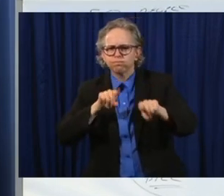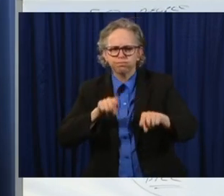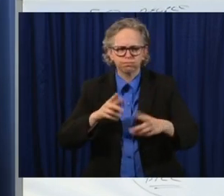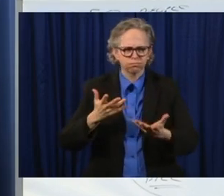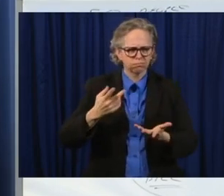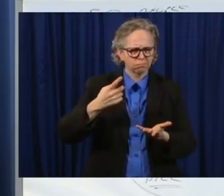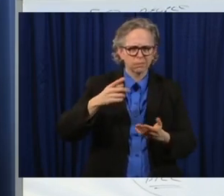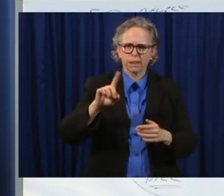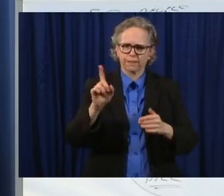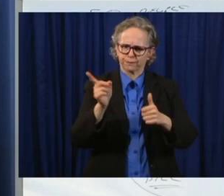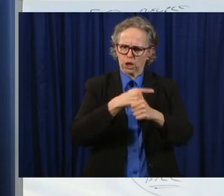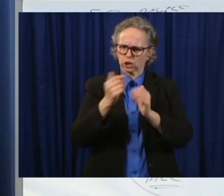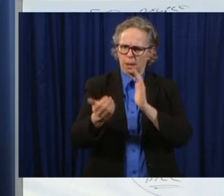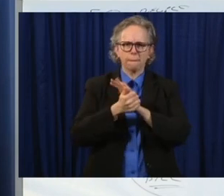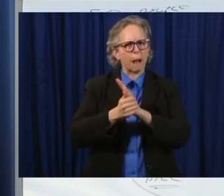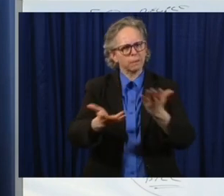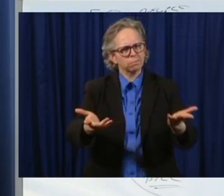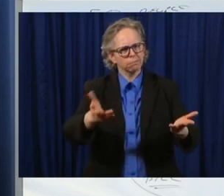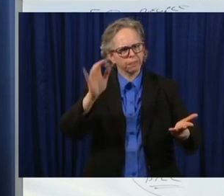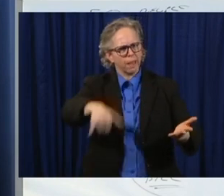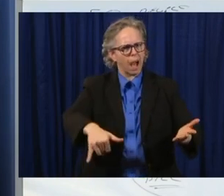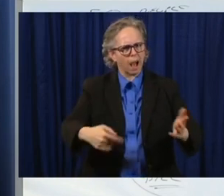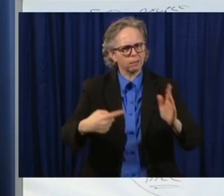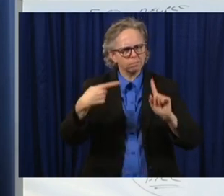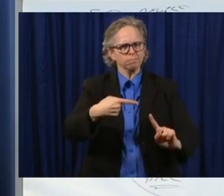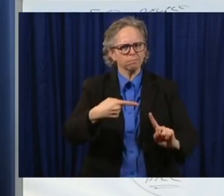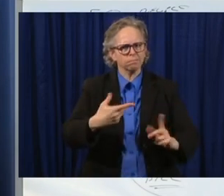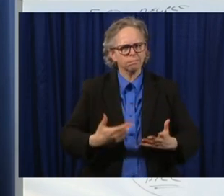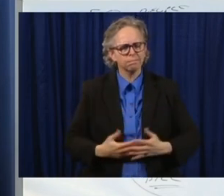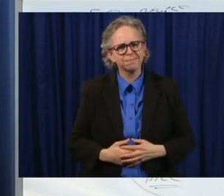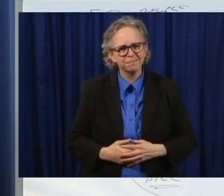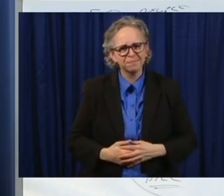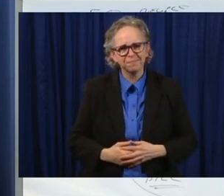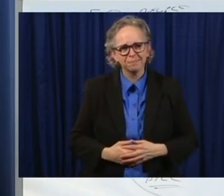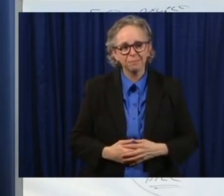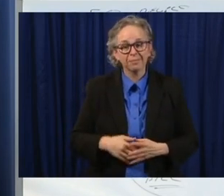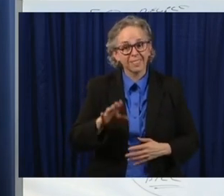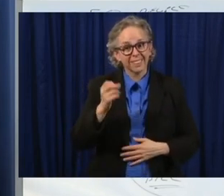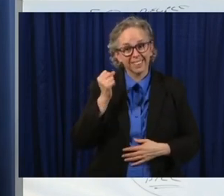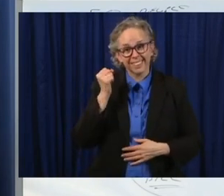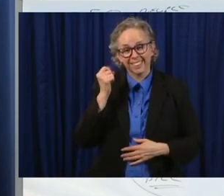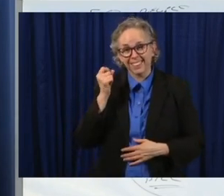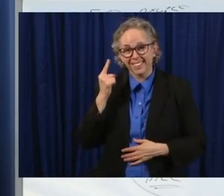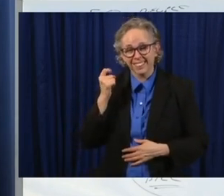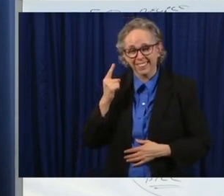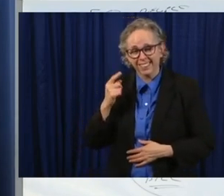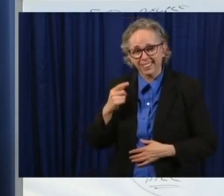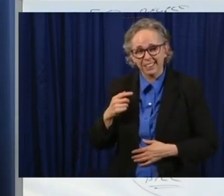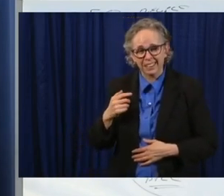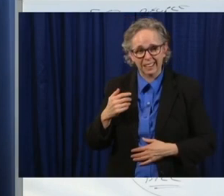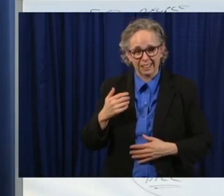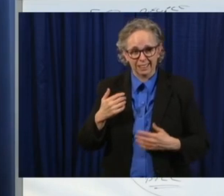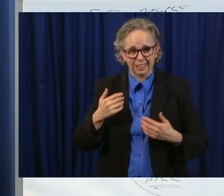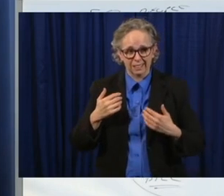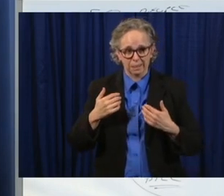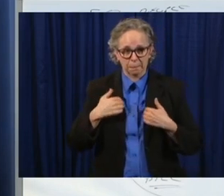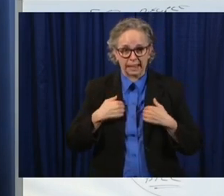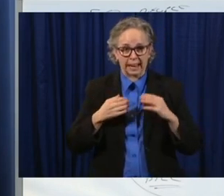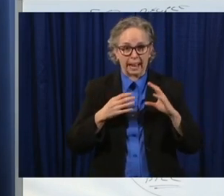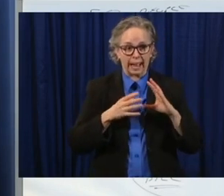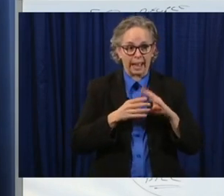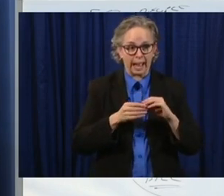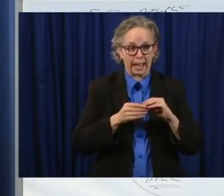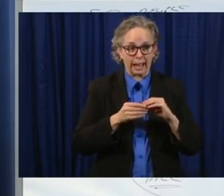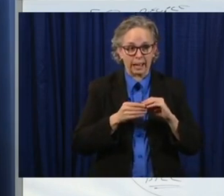So I don't think it's like whatever I say or he says is just put out there and it's not rebutted. I